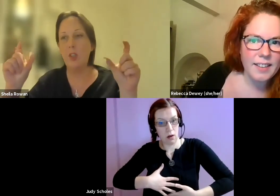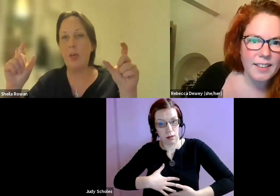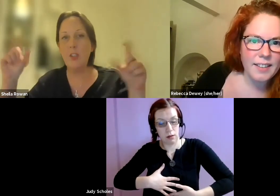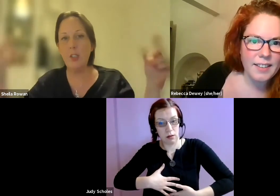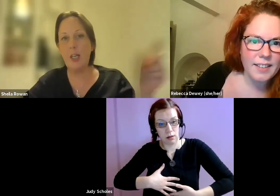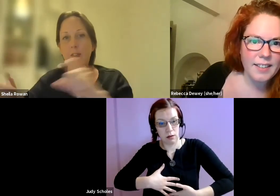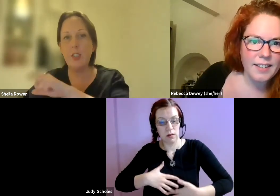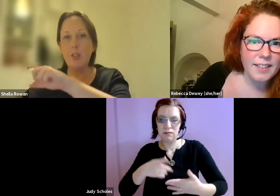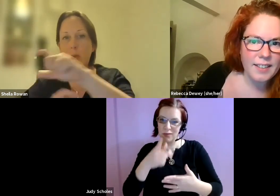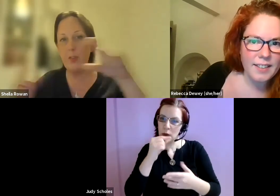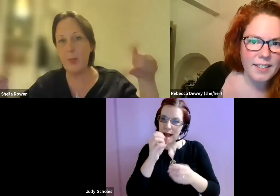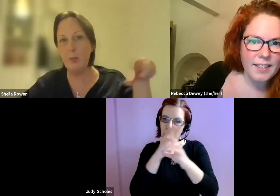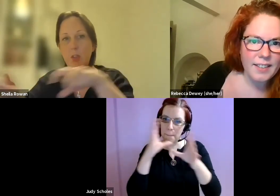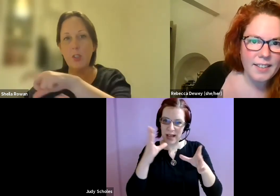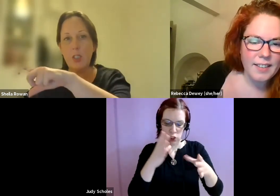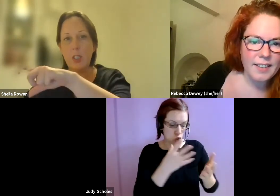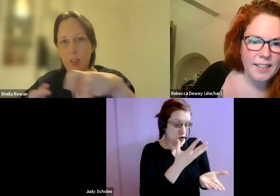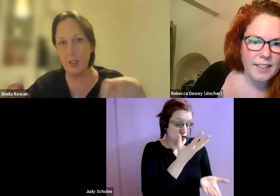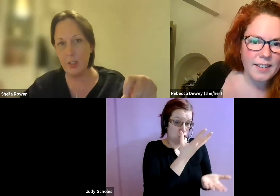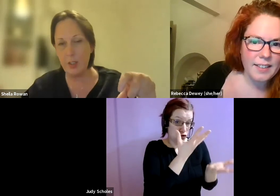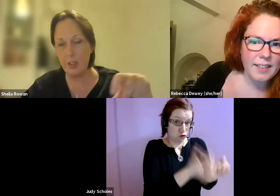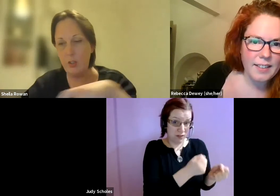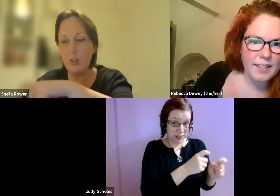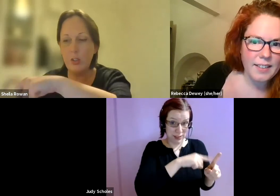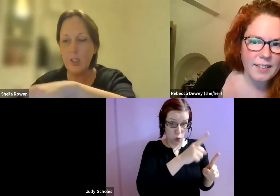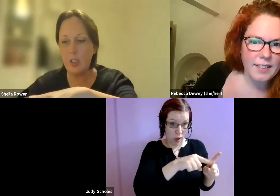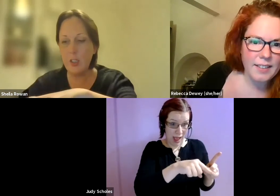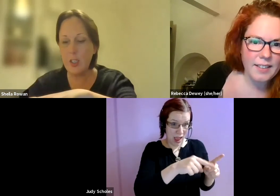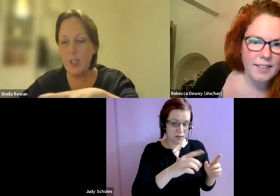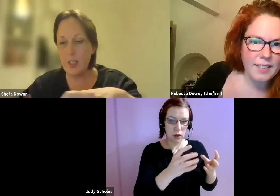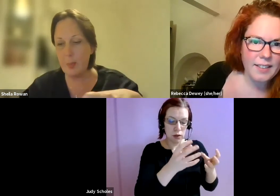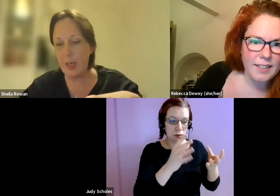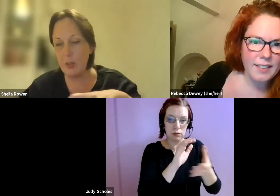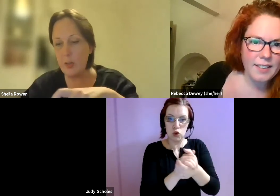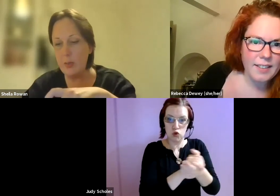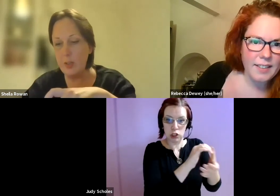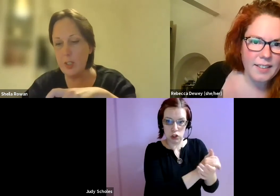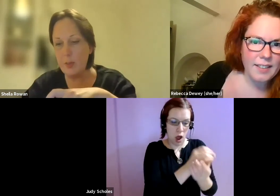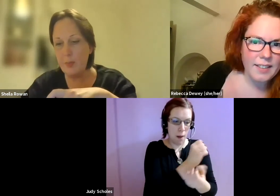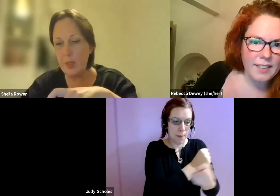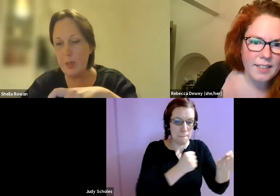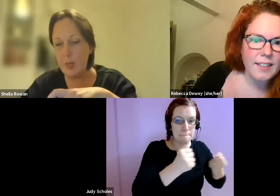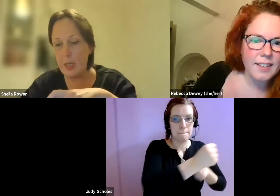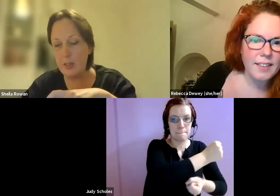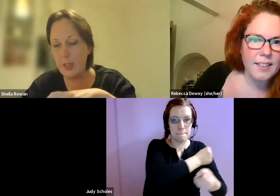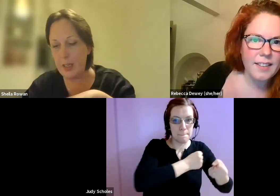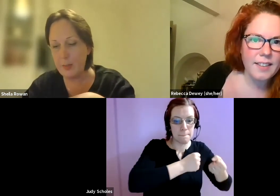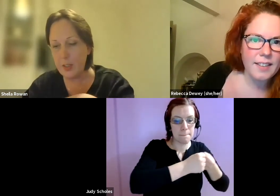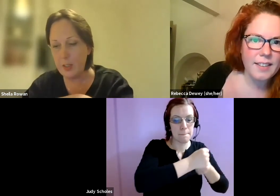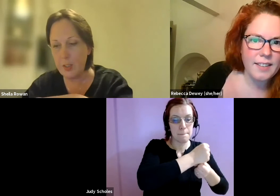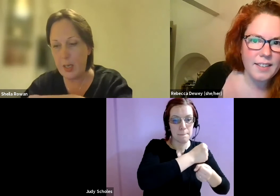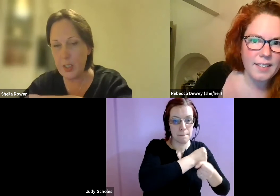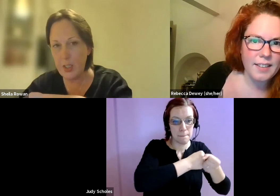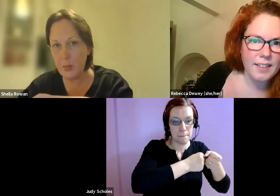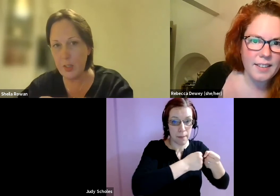you can imagine the gravitational waves being produced as the neutron stars spiral round, and then they have